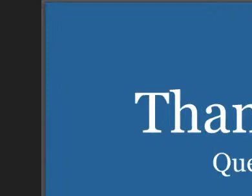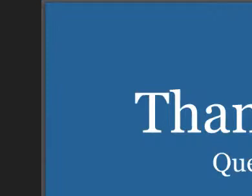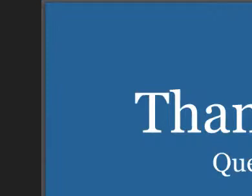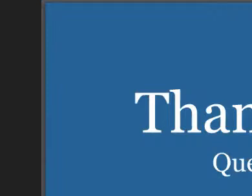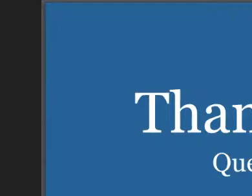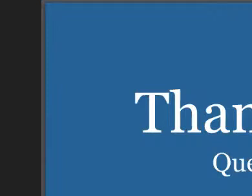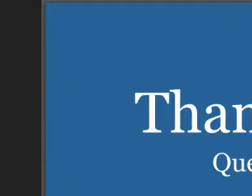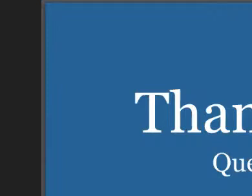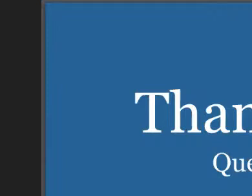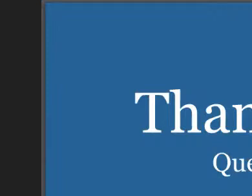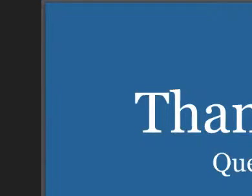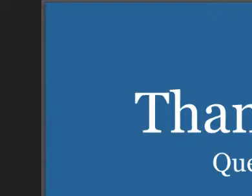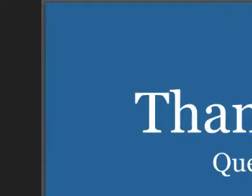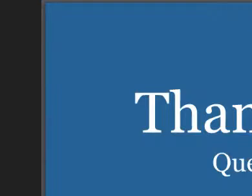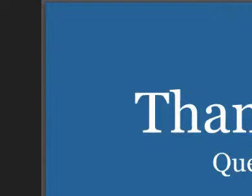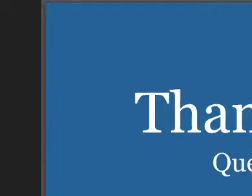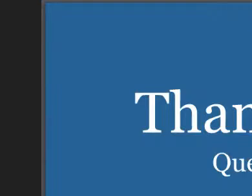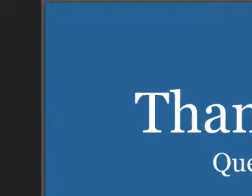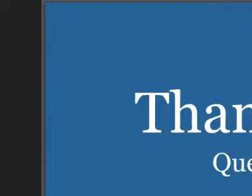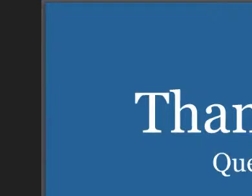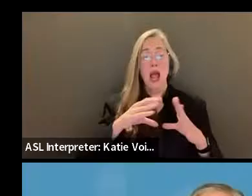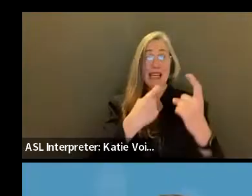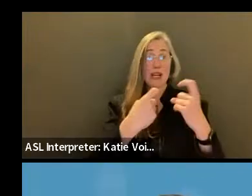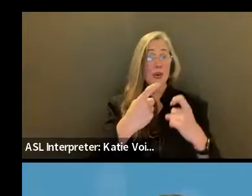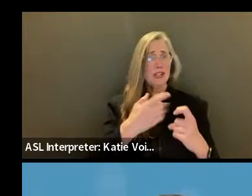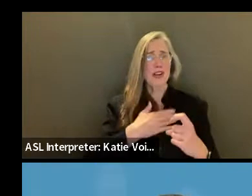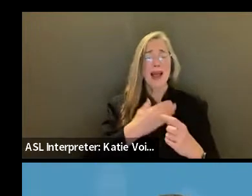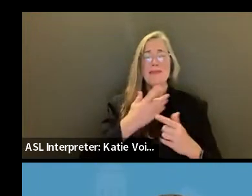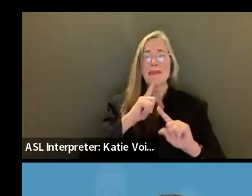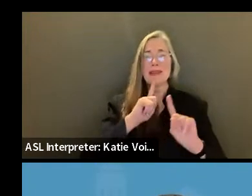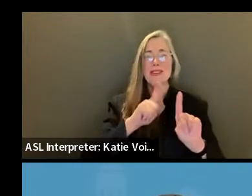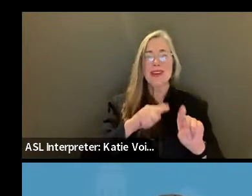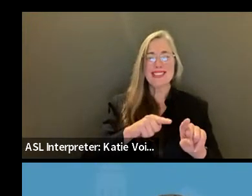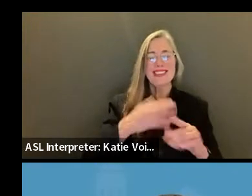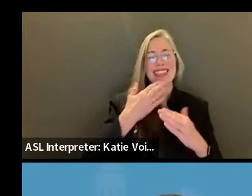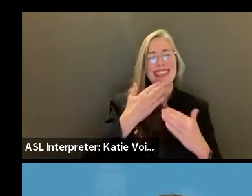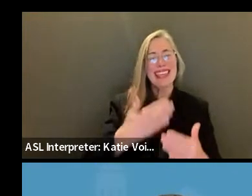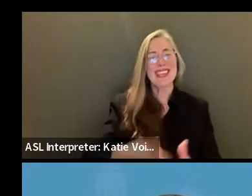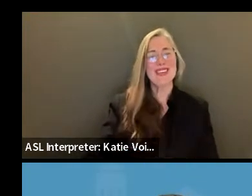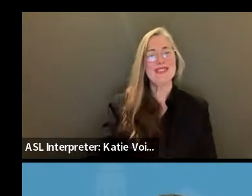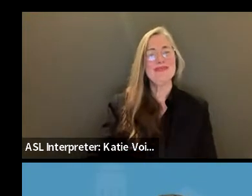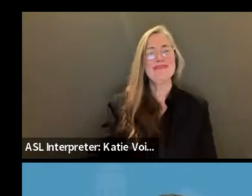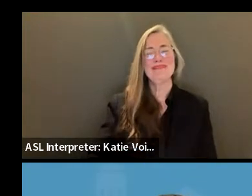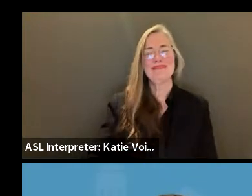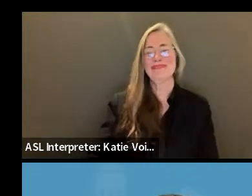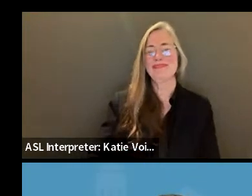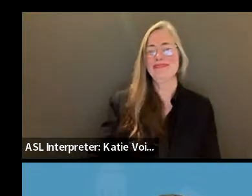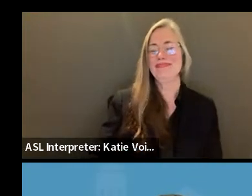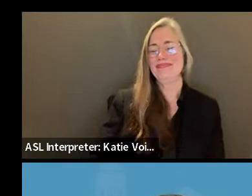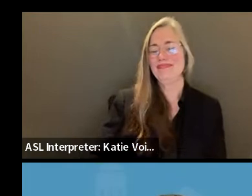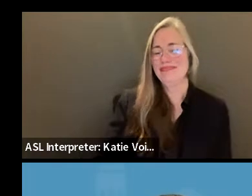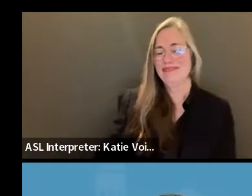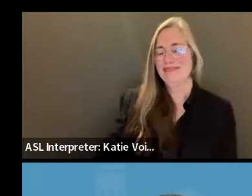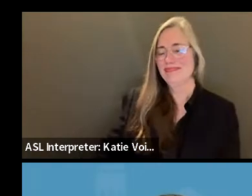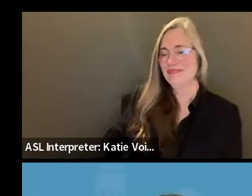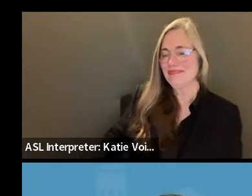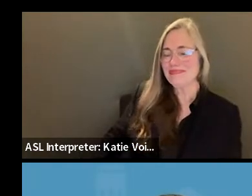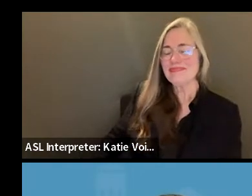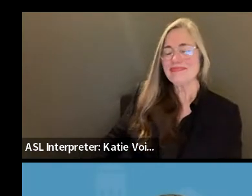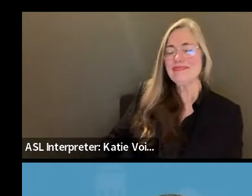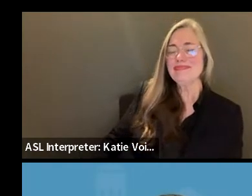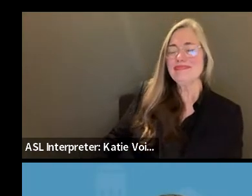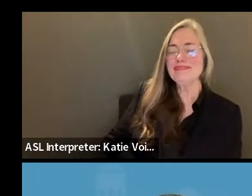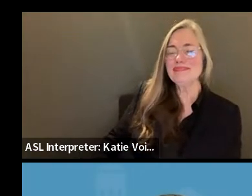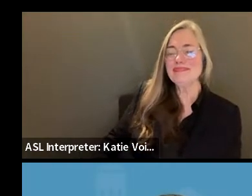is all I have for you this evening. I'd be happy to answer any questions you may have, and thank you. Yes, thank you, Mr. Ramirez, for your